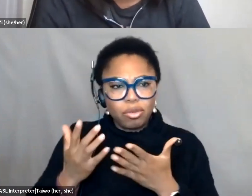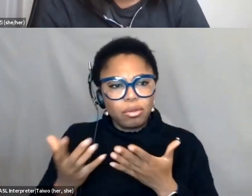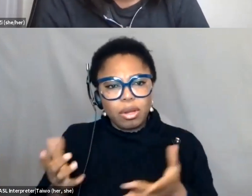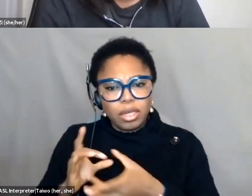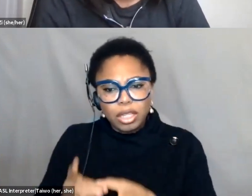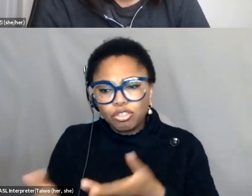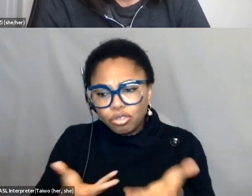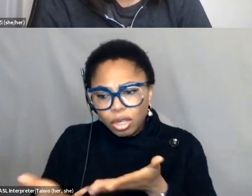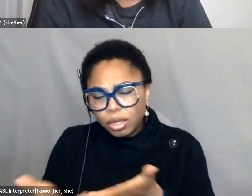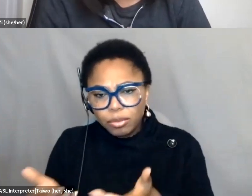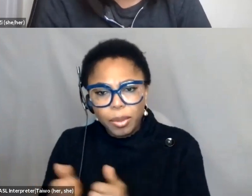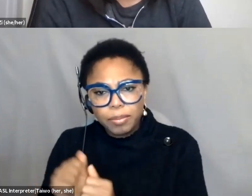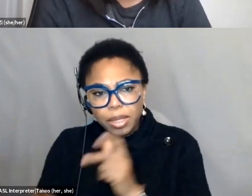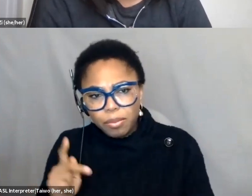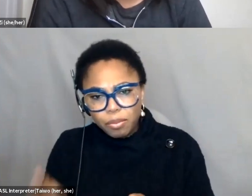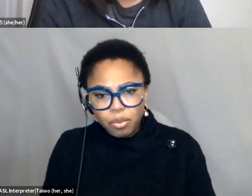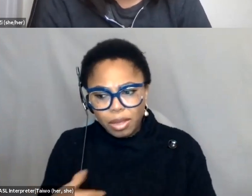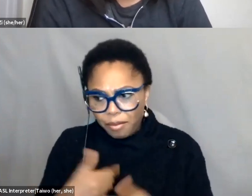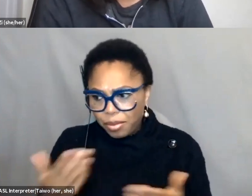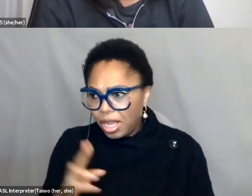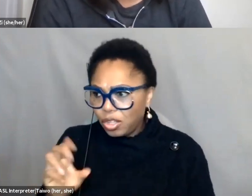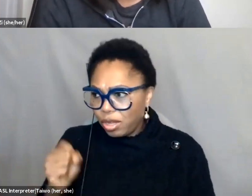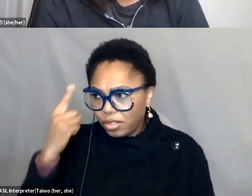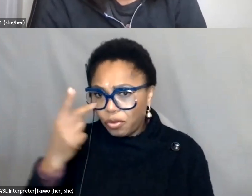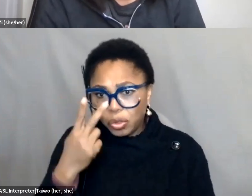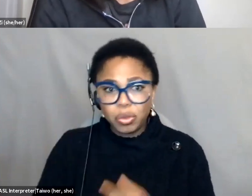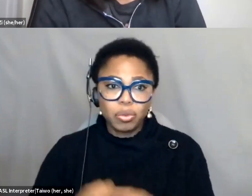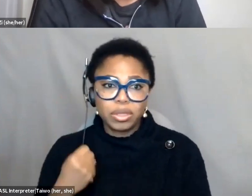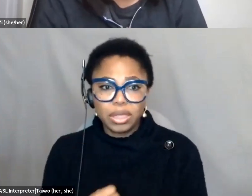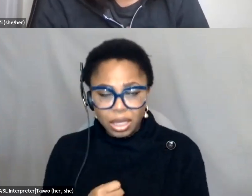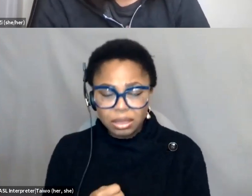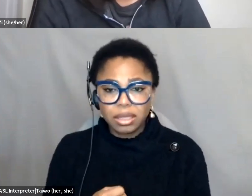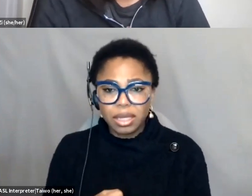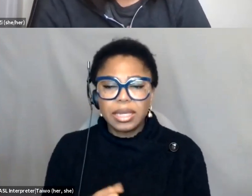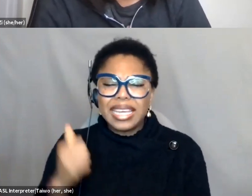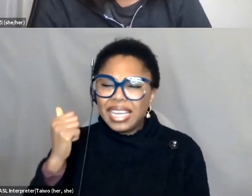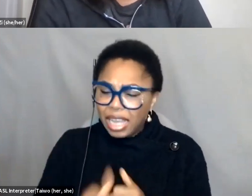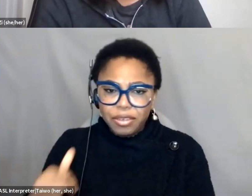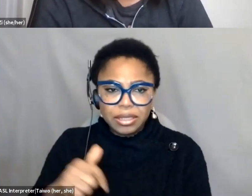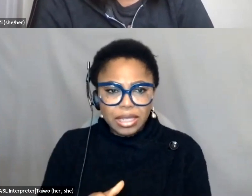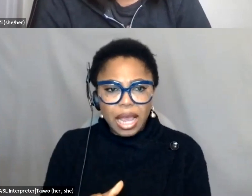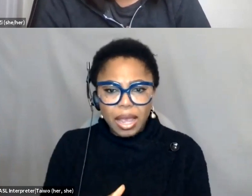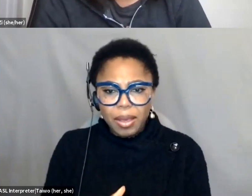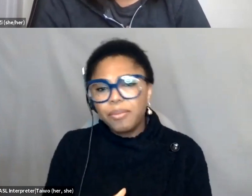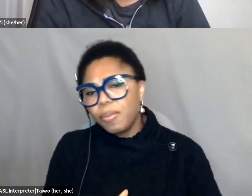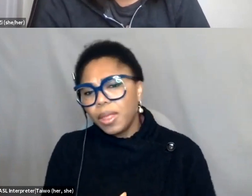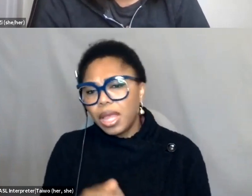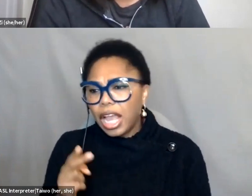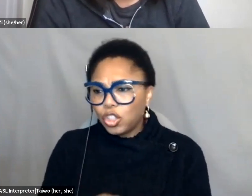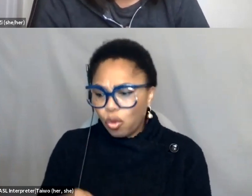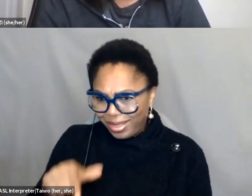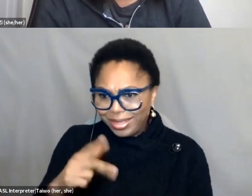people. I've been in the United States for 2 years. Every time I join this kind of Zoom